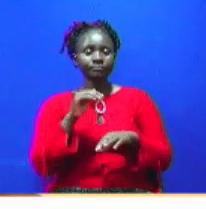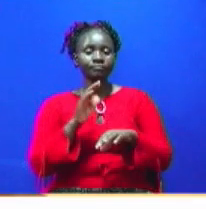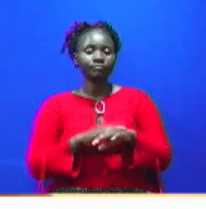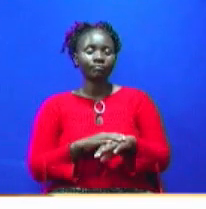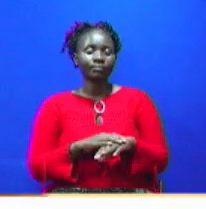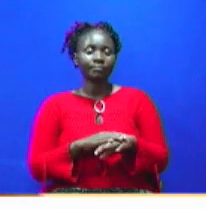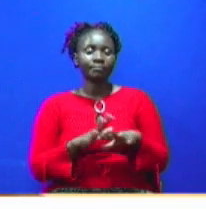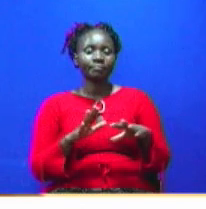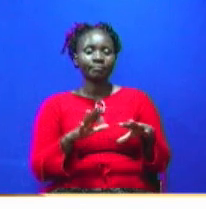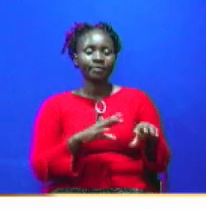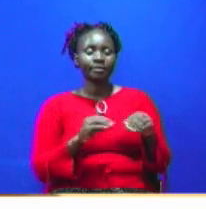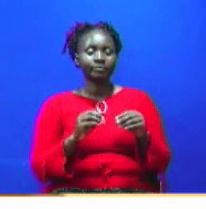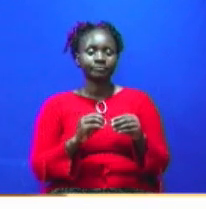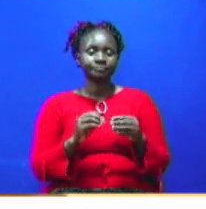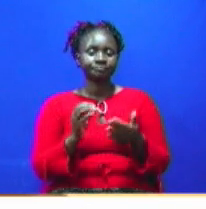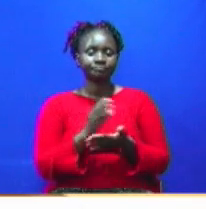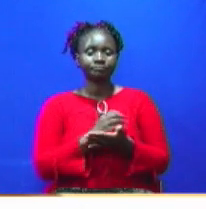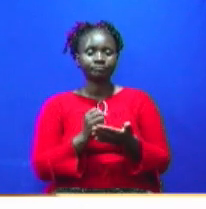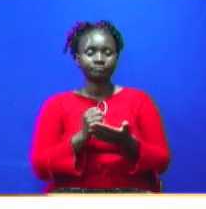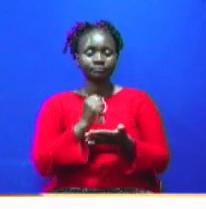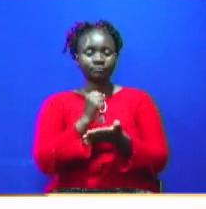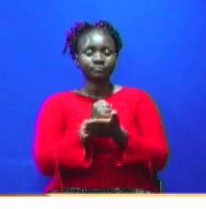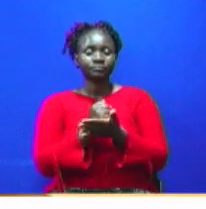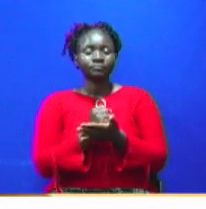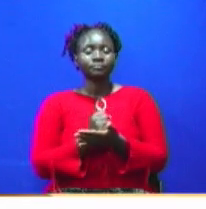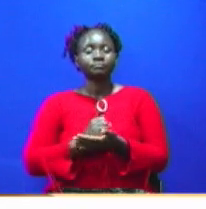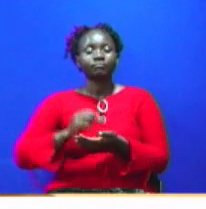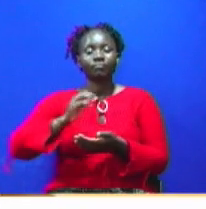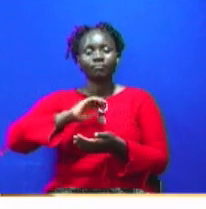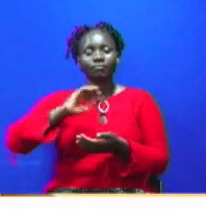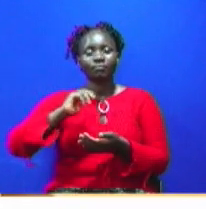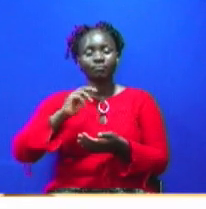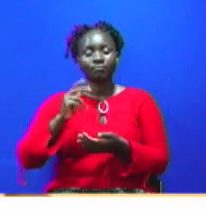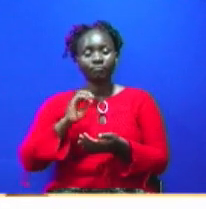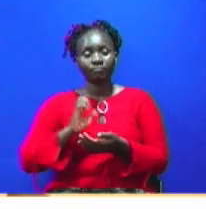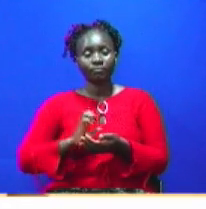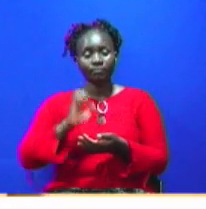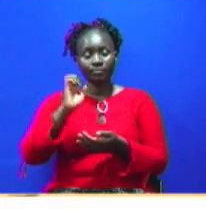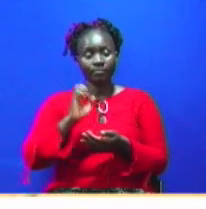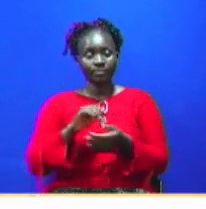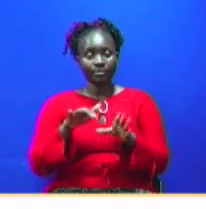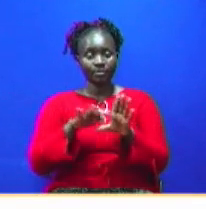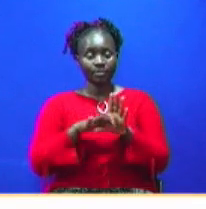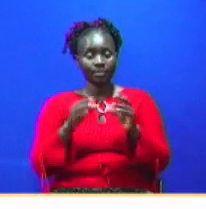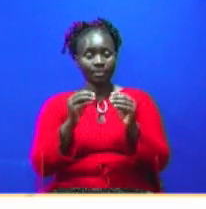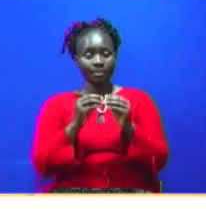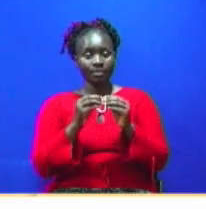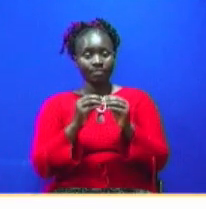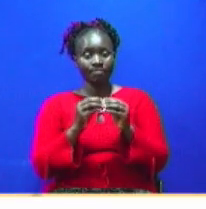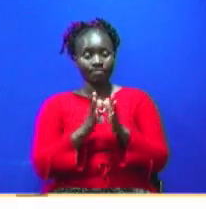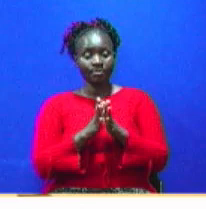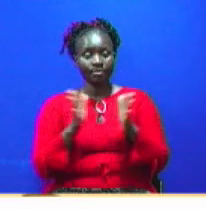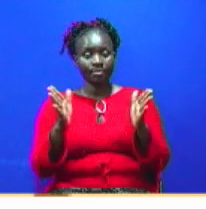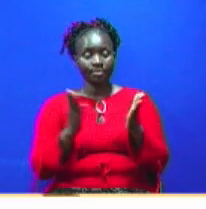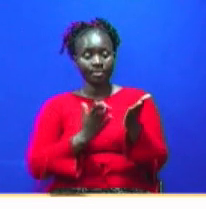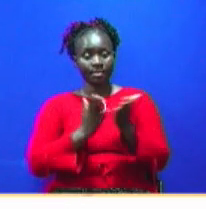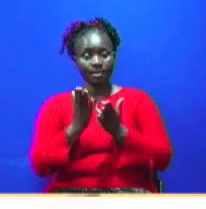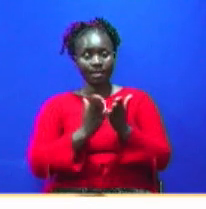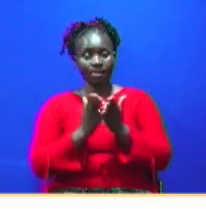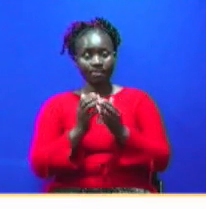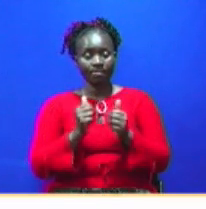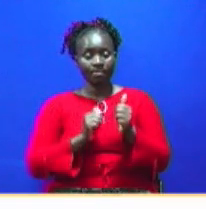on the removal from office of the county executive committee member CECM, public service, county